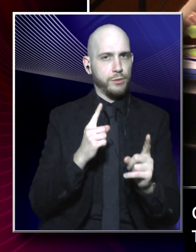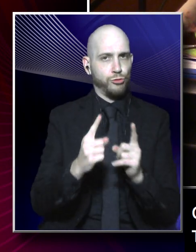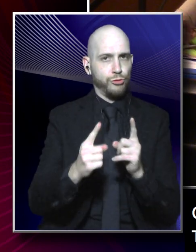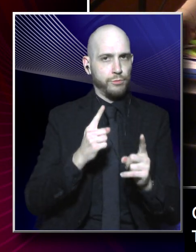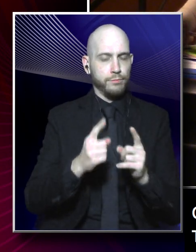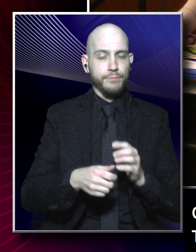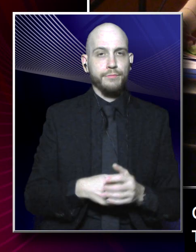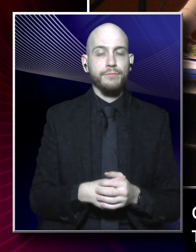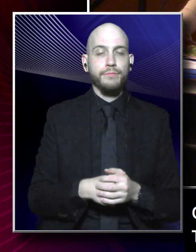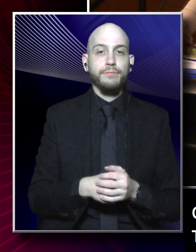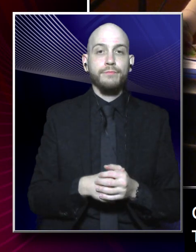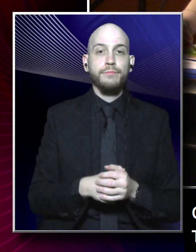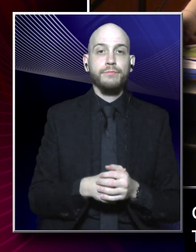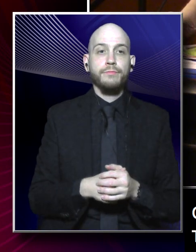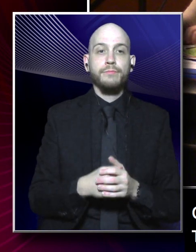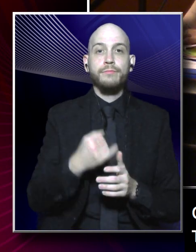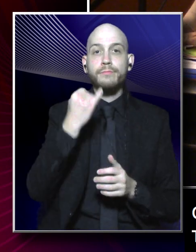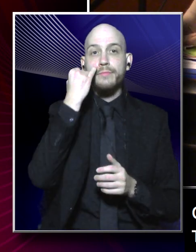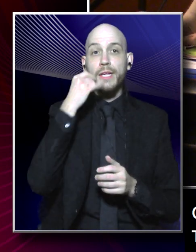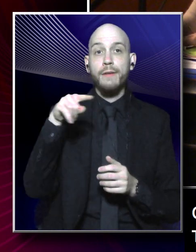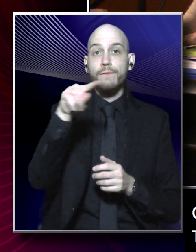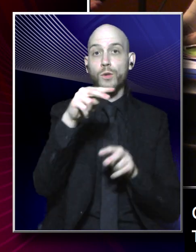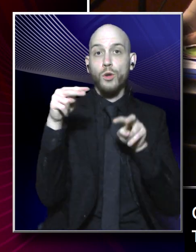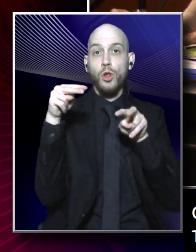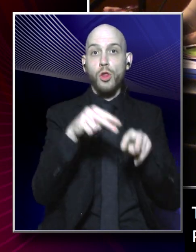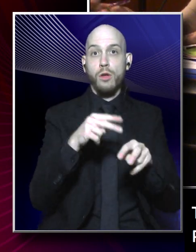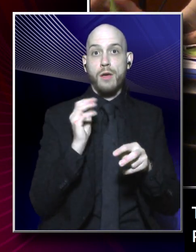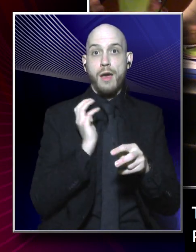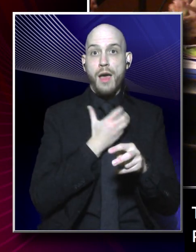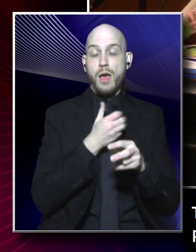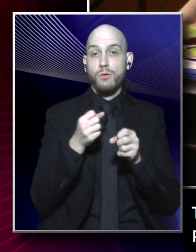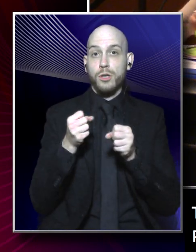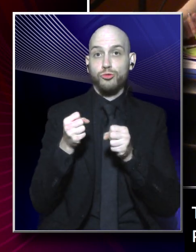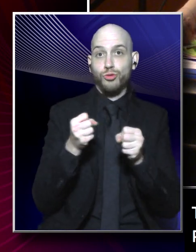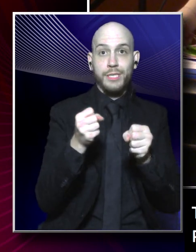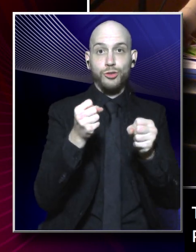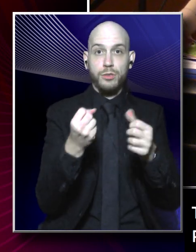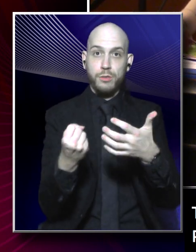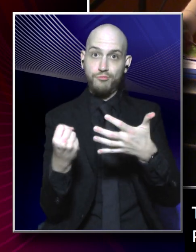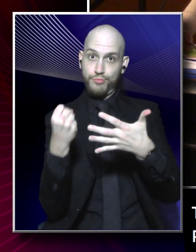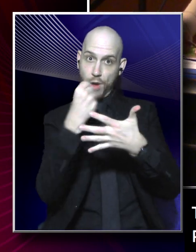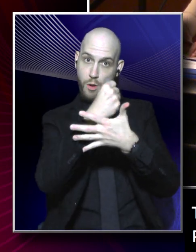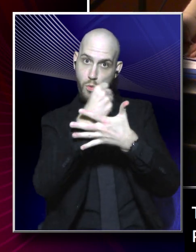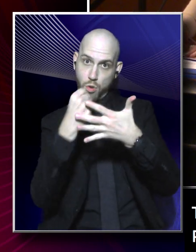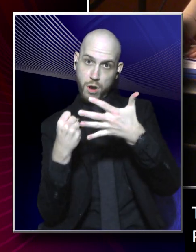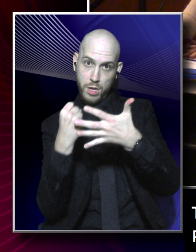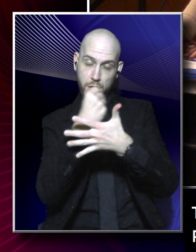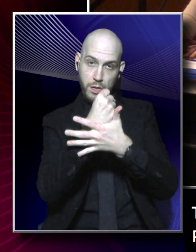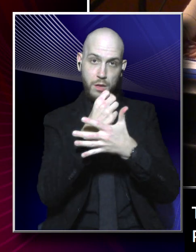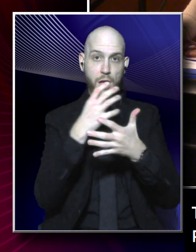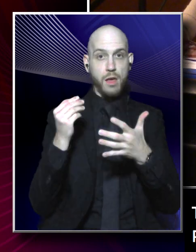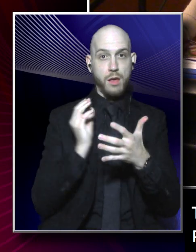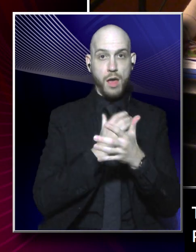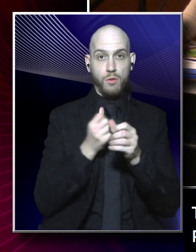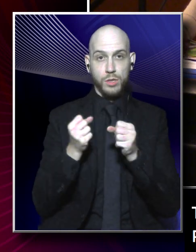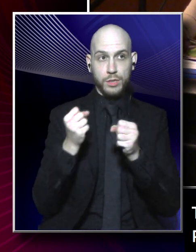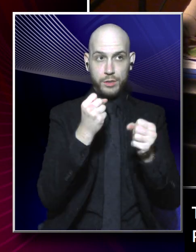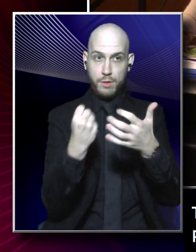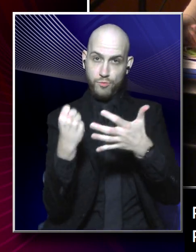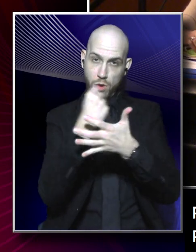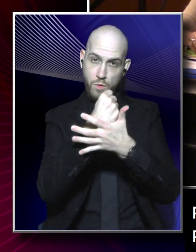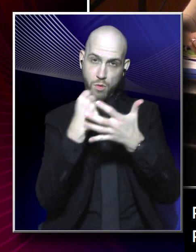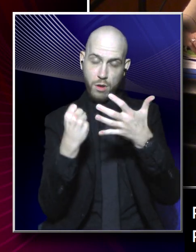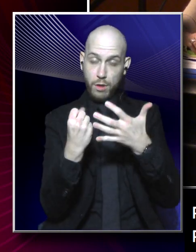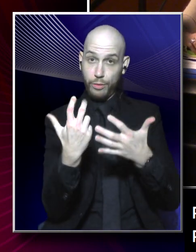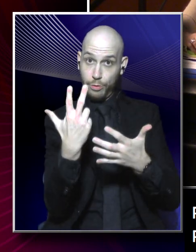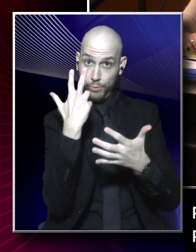at our proposed strategic priorities, in strategic priority 3, we focus